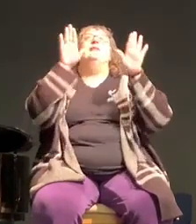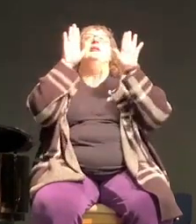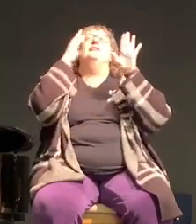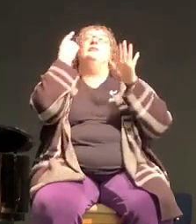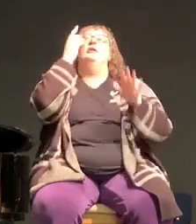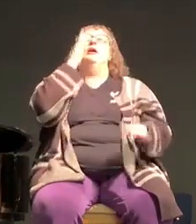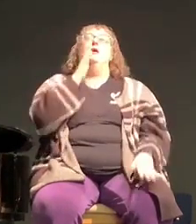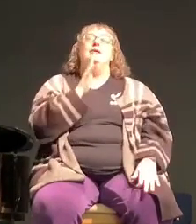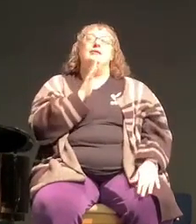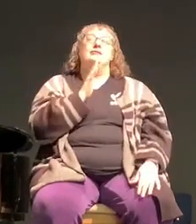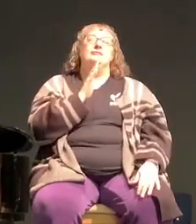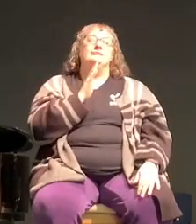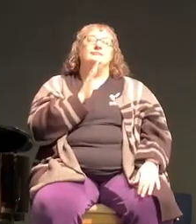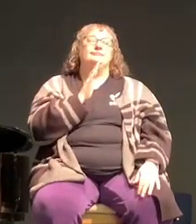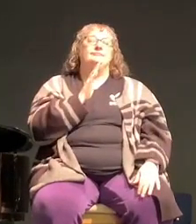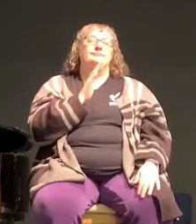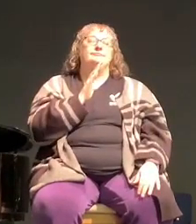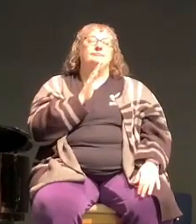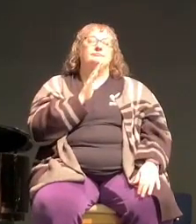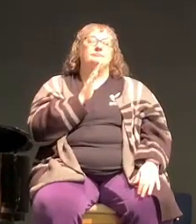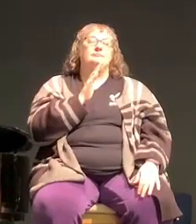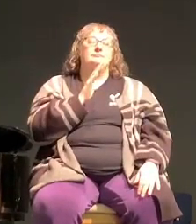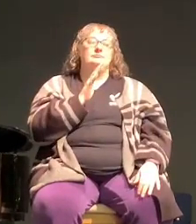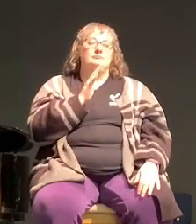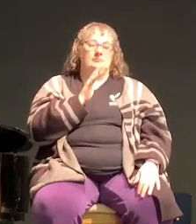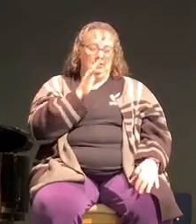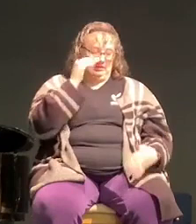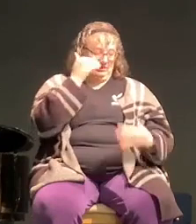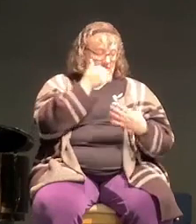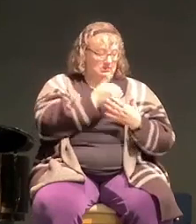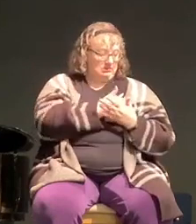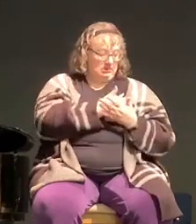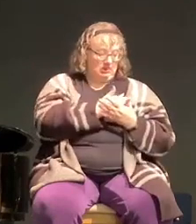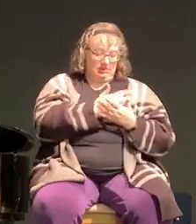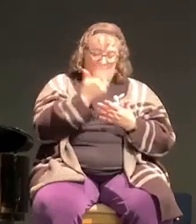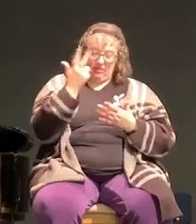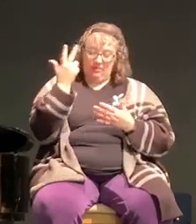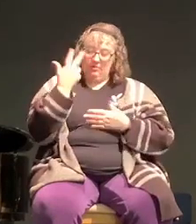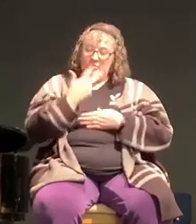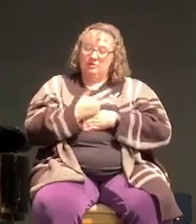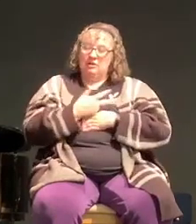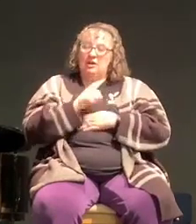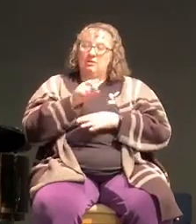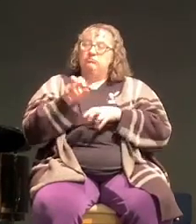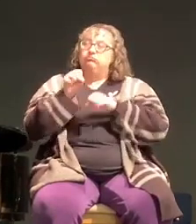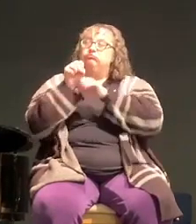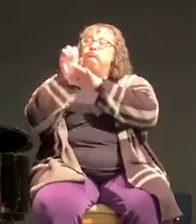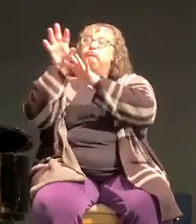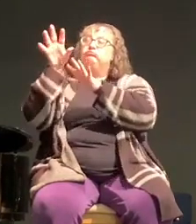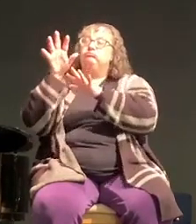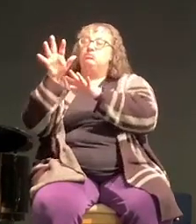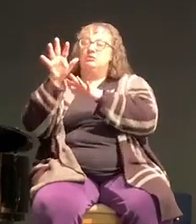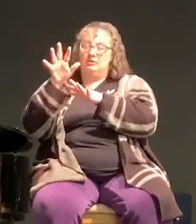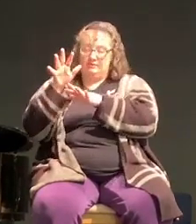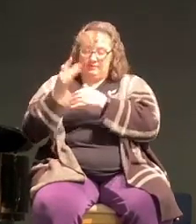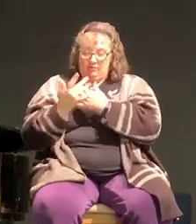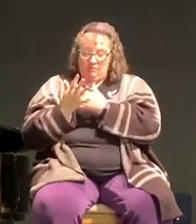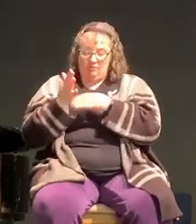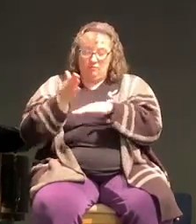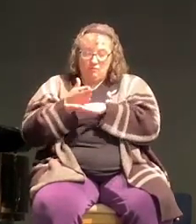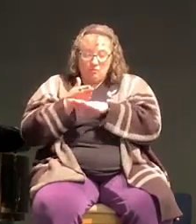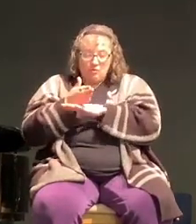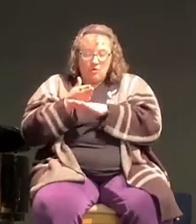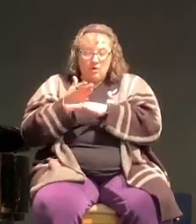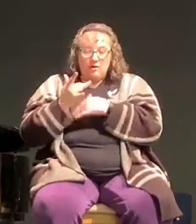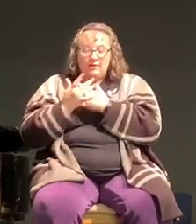God. So he takes his son up the third day, up the mountain, with the wood and the knife for the sacrifice. And on the walk